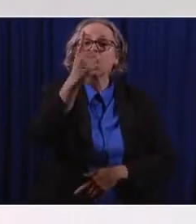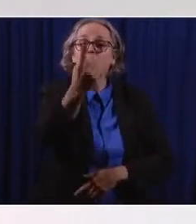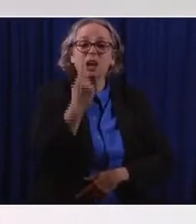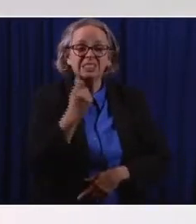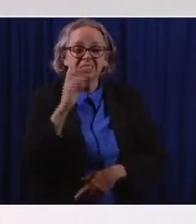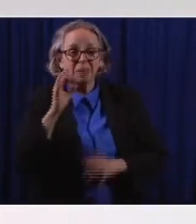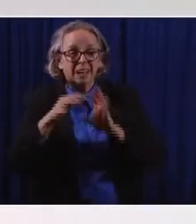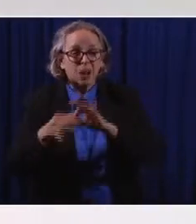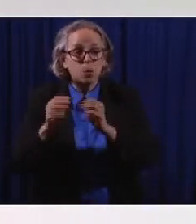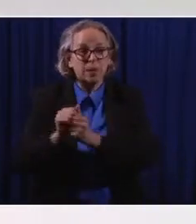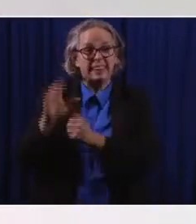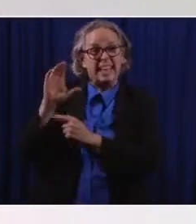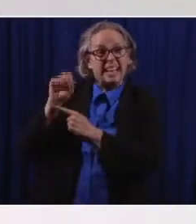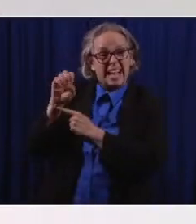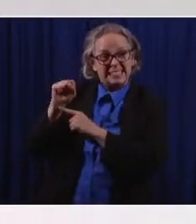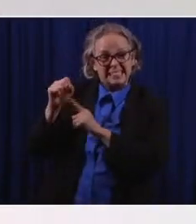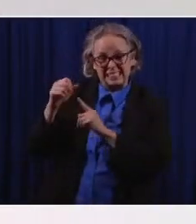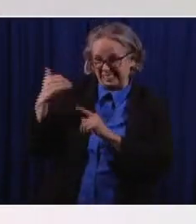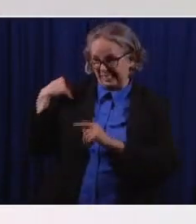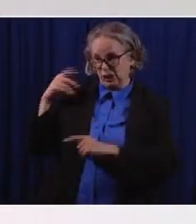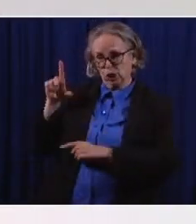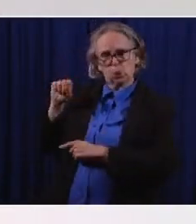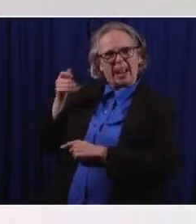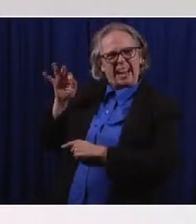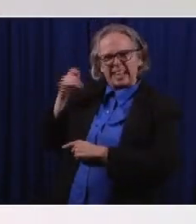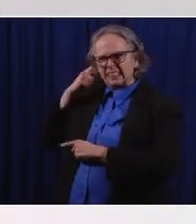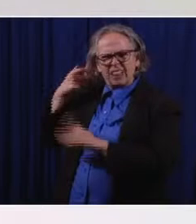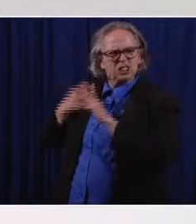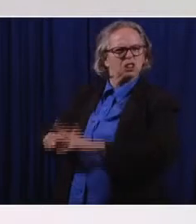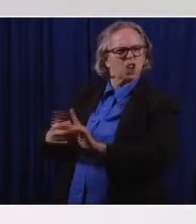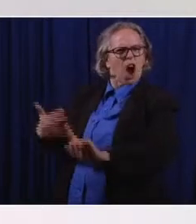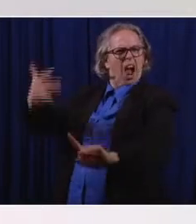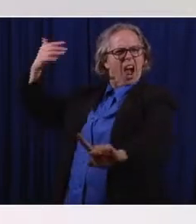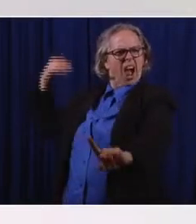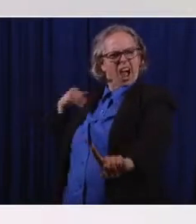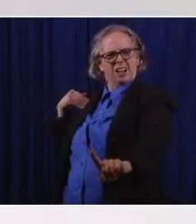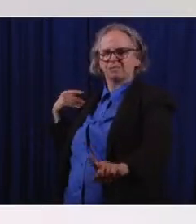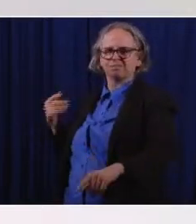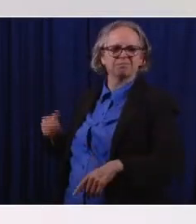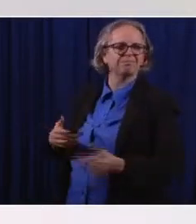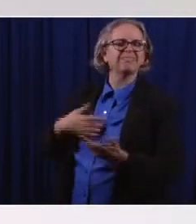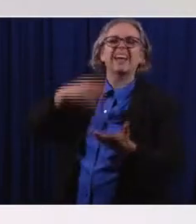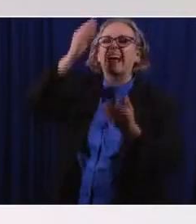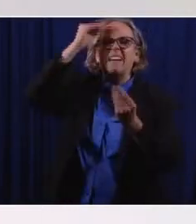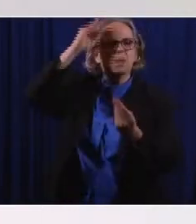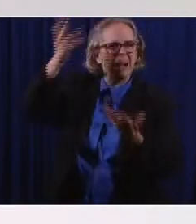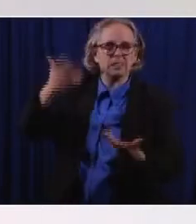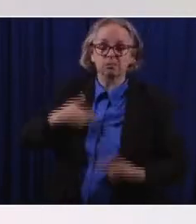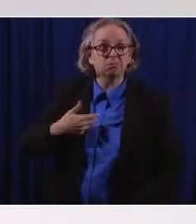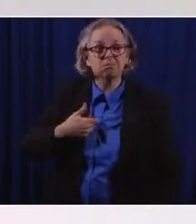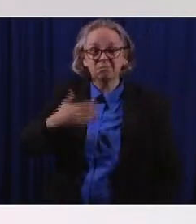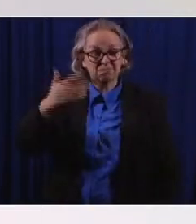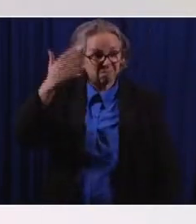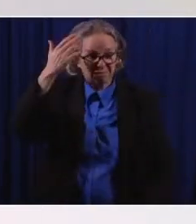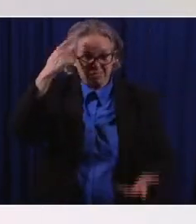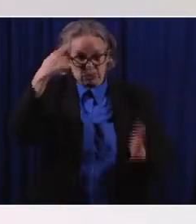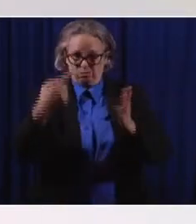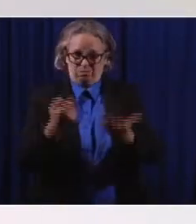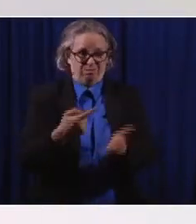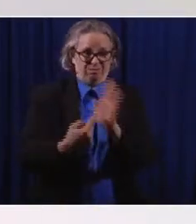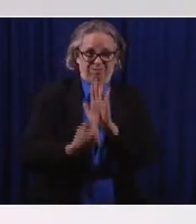2019, I'm not aware of any plausible data that shows that there was circulating virus in Ohio in